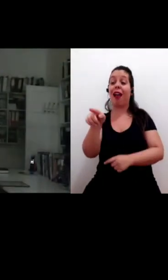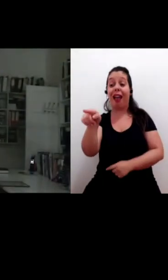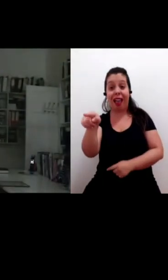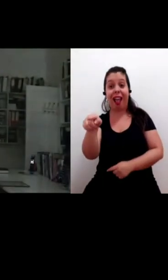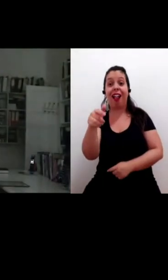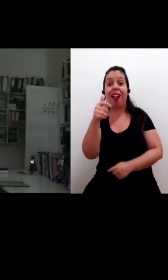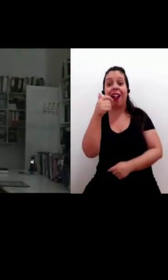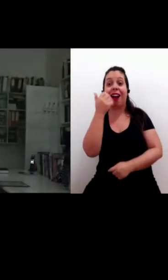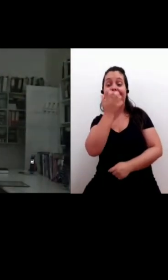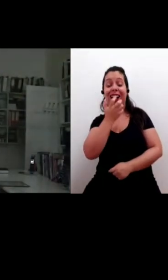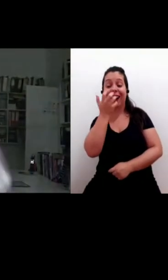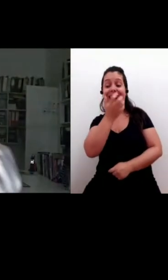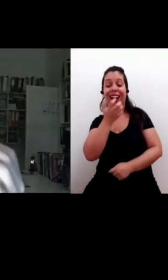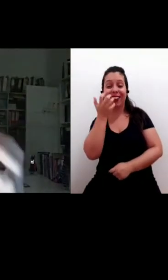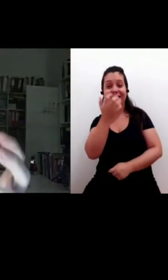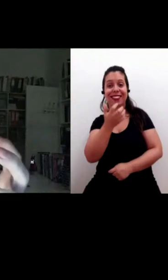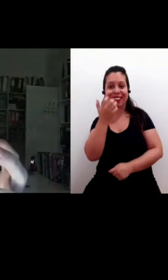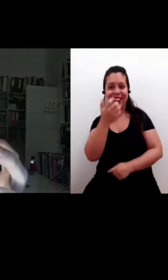so